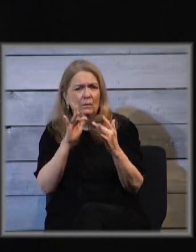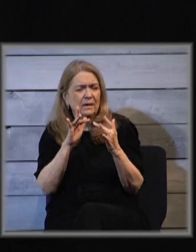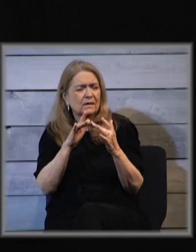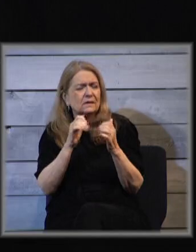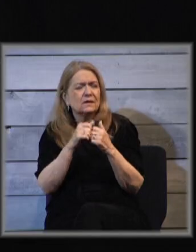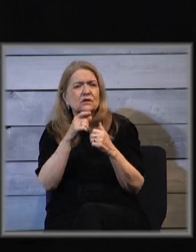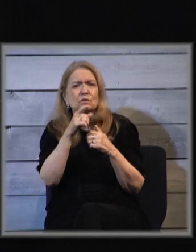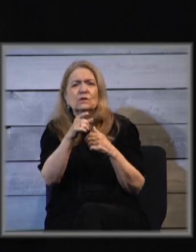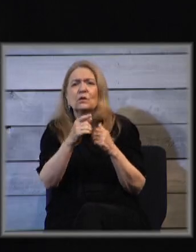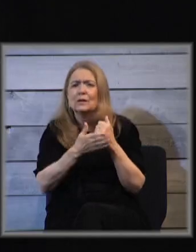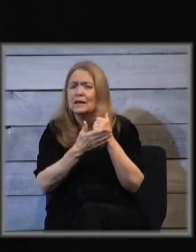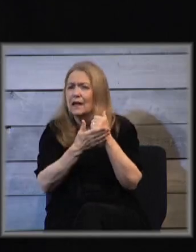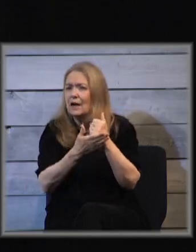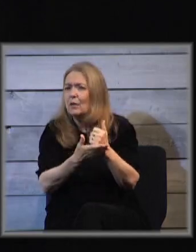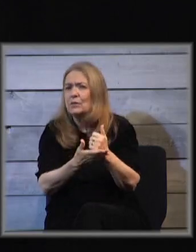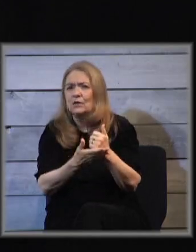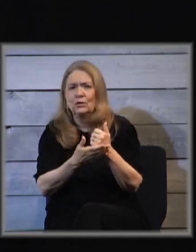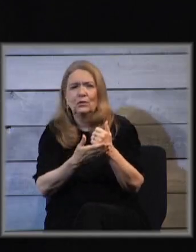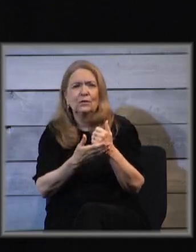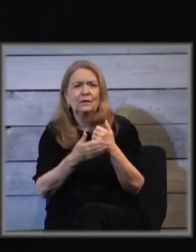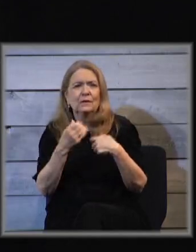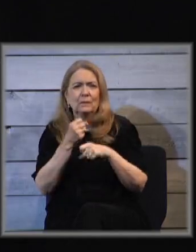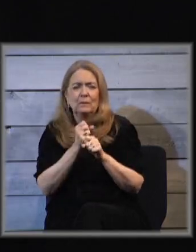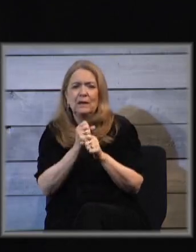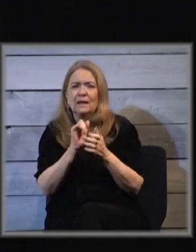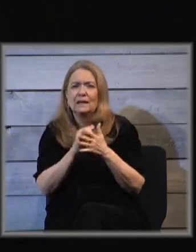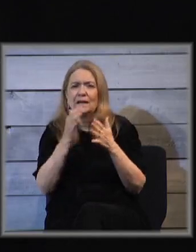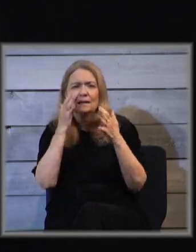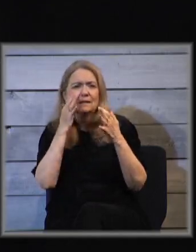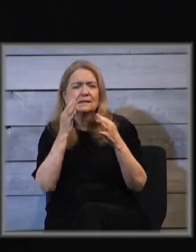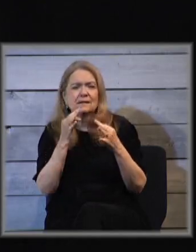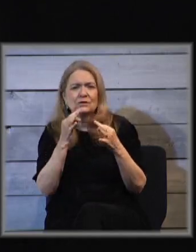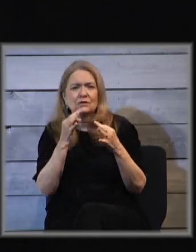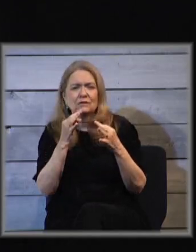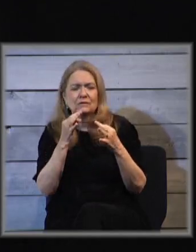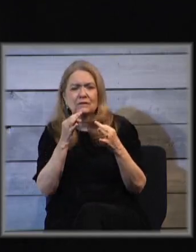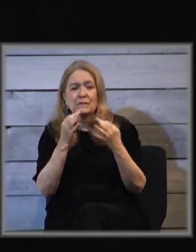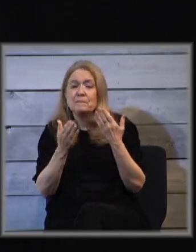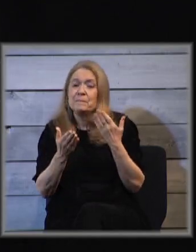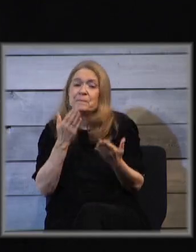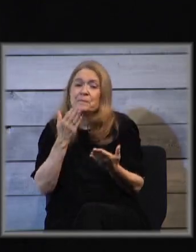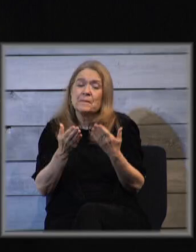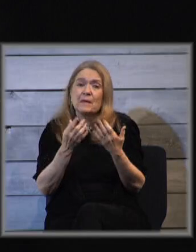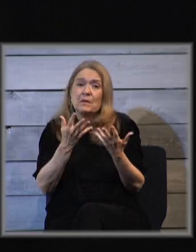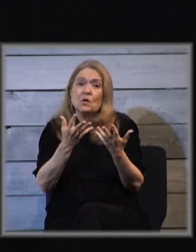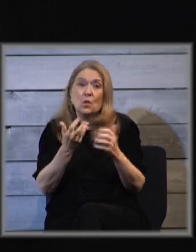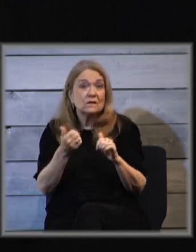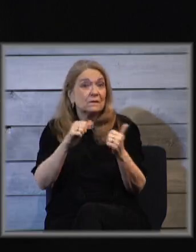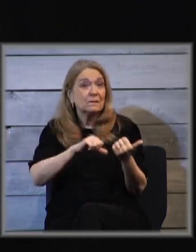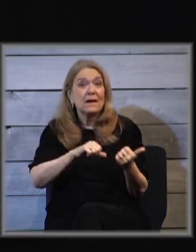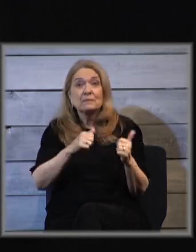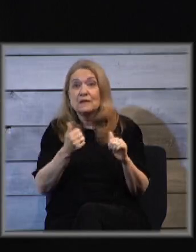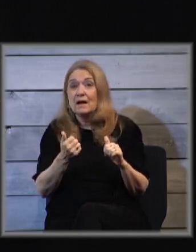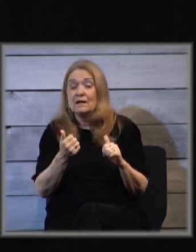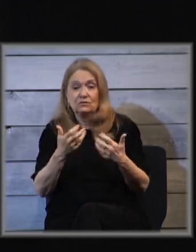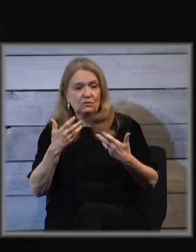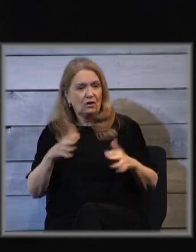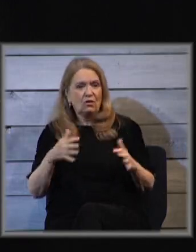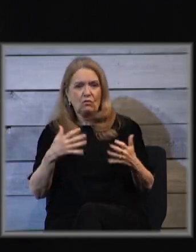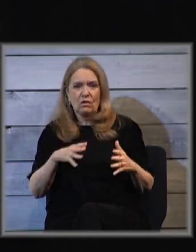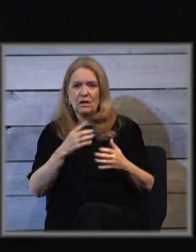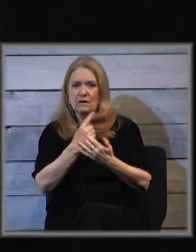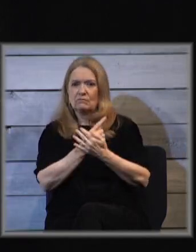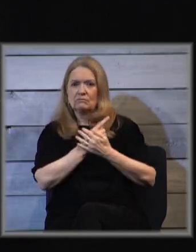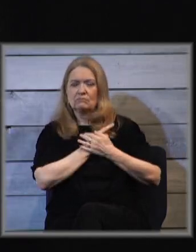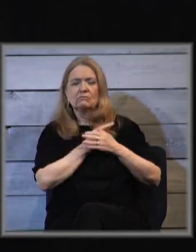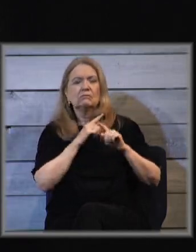with you to help you take those steps toward Jesus. Maybe you want to be baptized. You're already a believer,